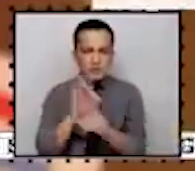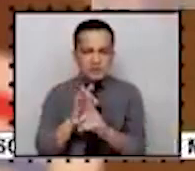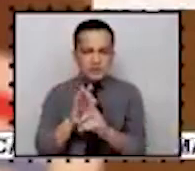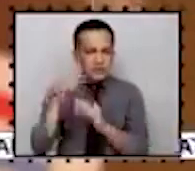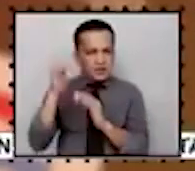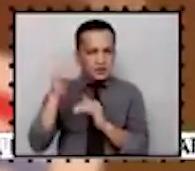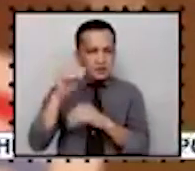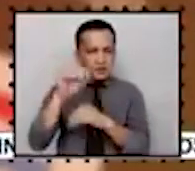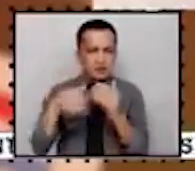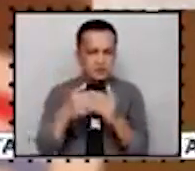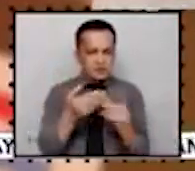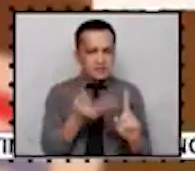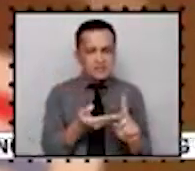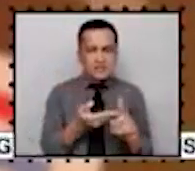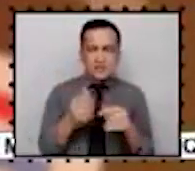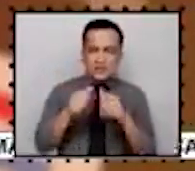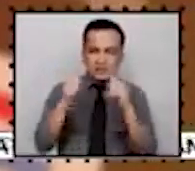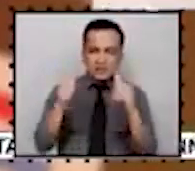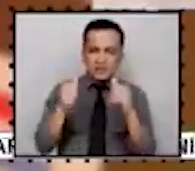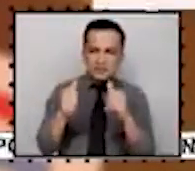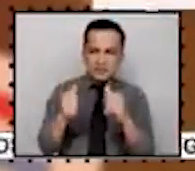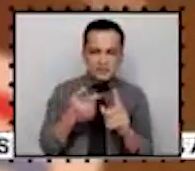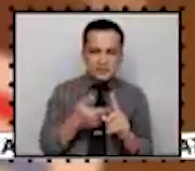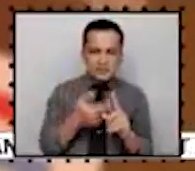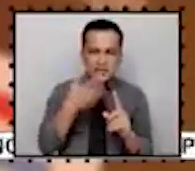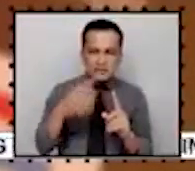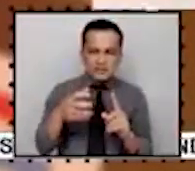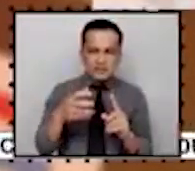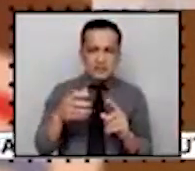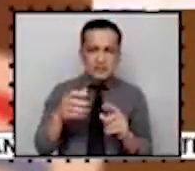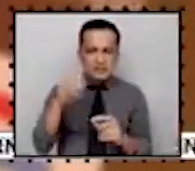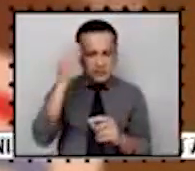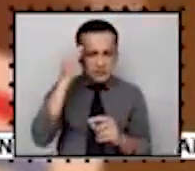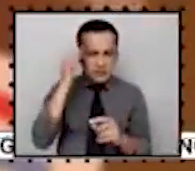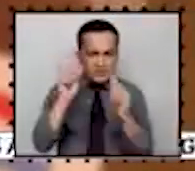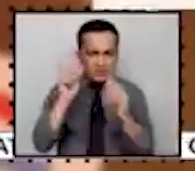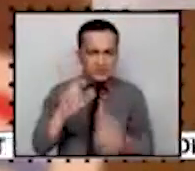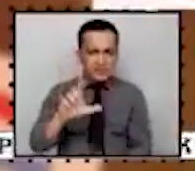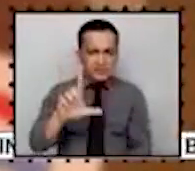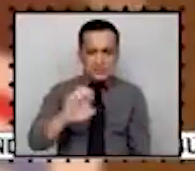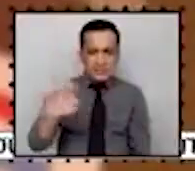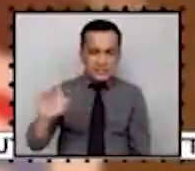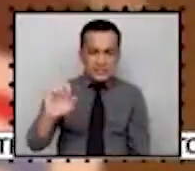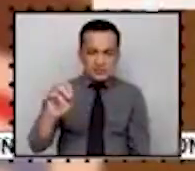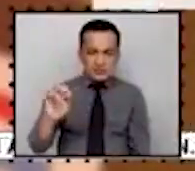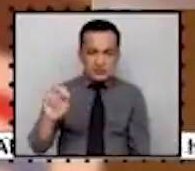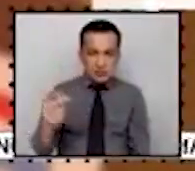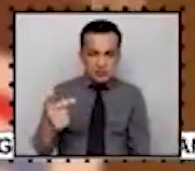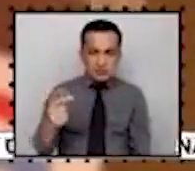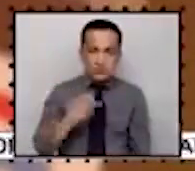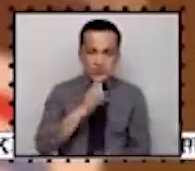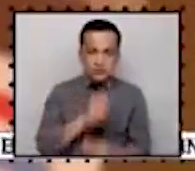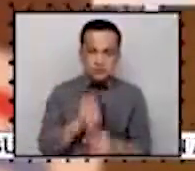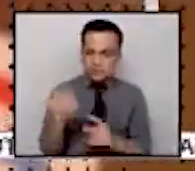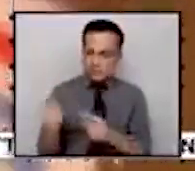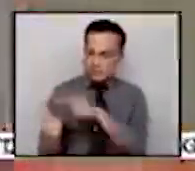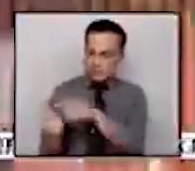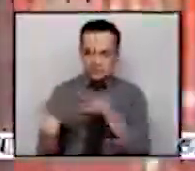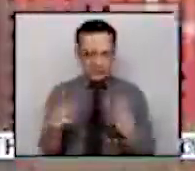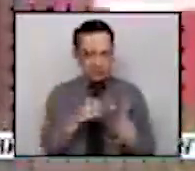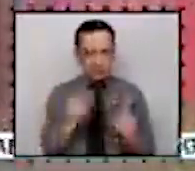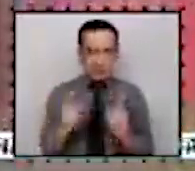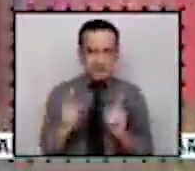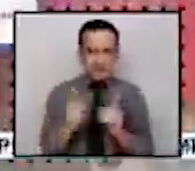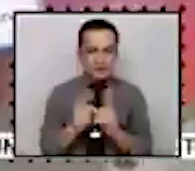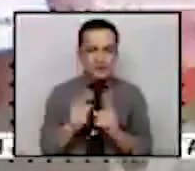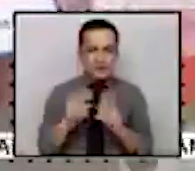ni IU at ng one of the hottest Korean actors, Lee Jong-suk, ang real score ng kanilang relationship status.